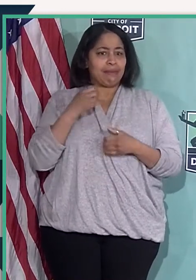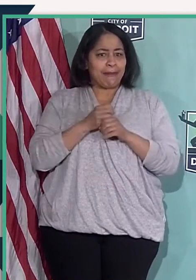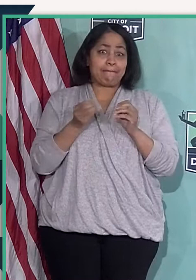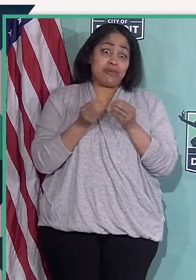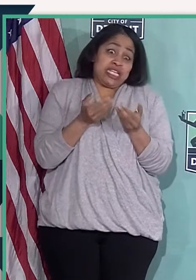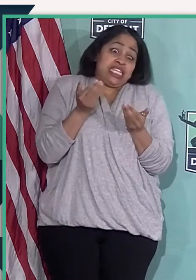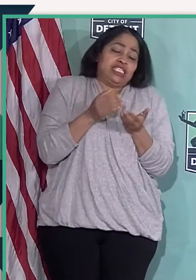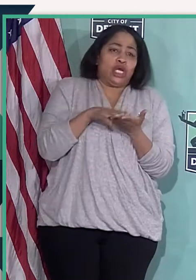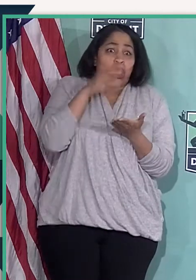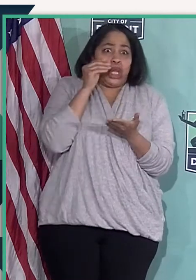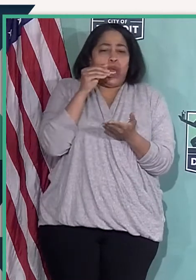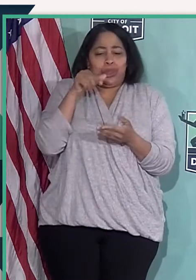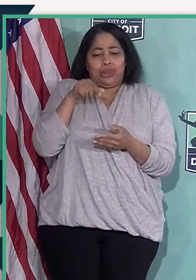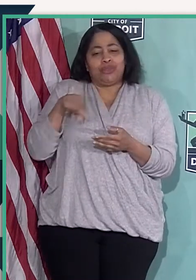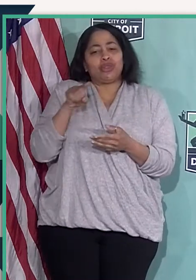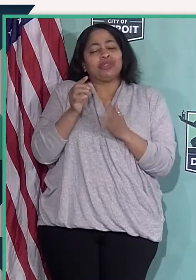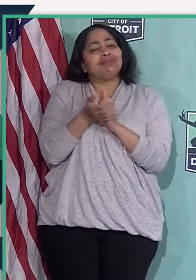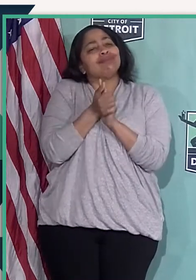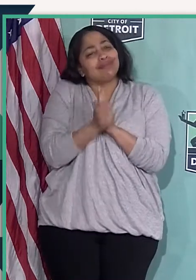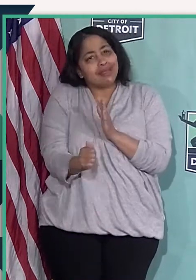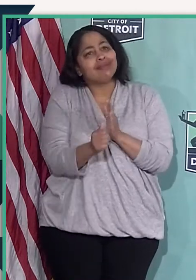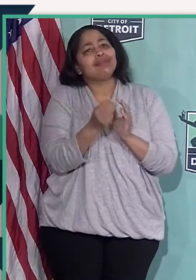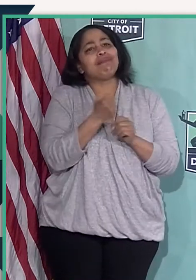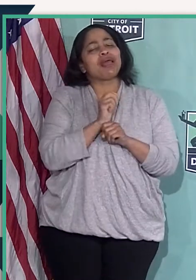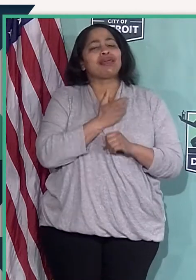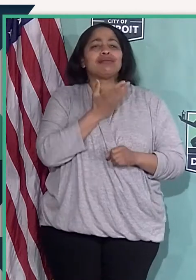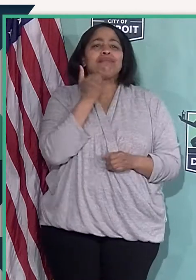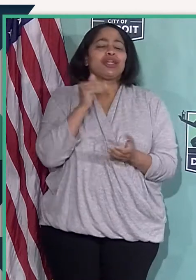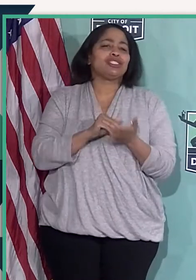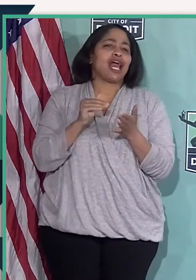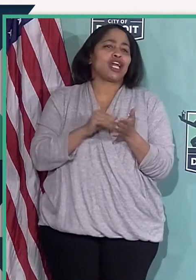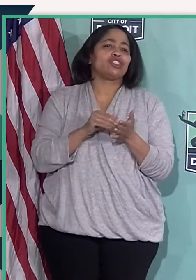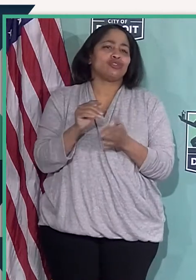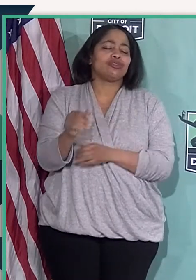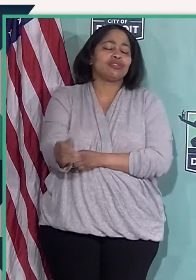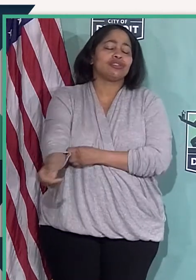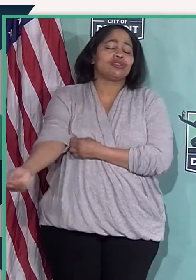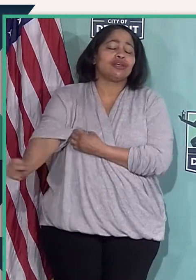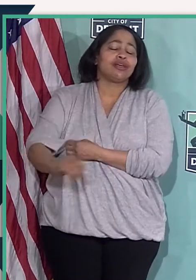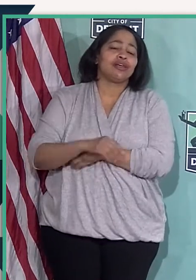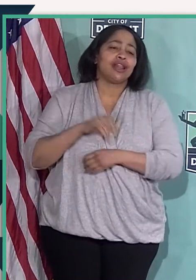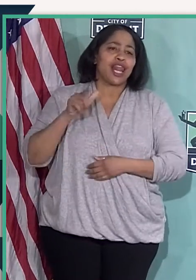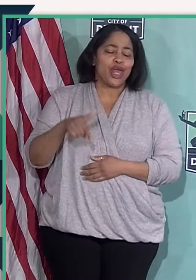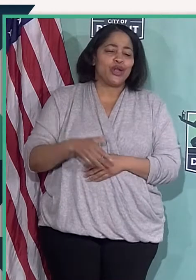easier to learn those skills and make us better doctors in the end. So,